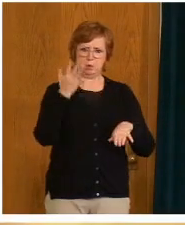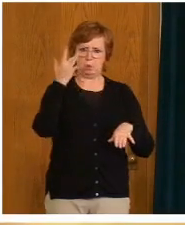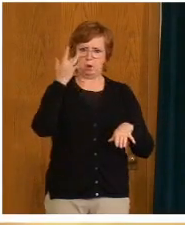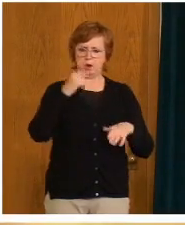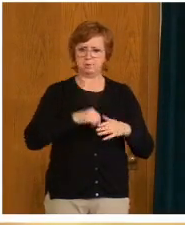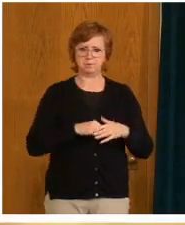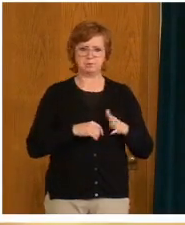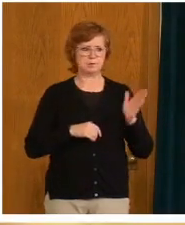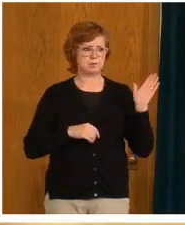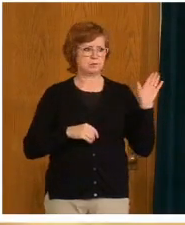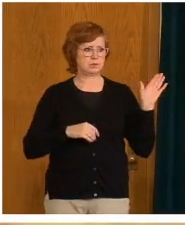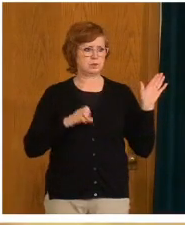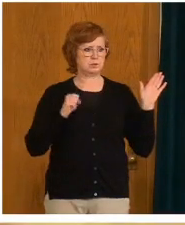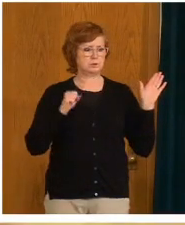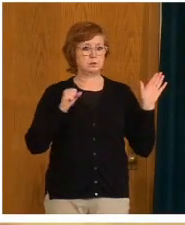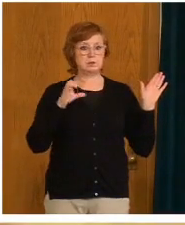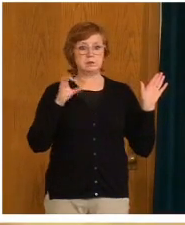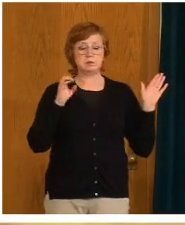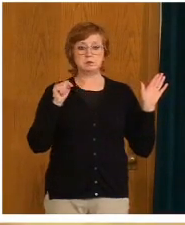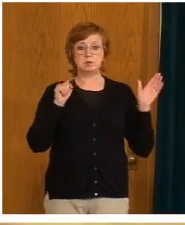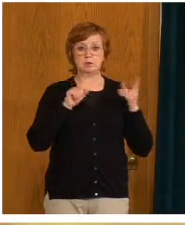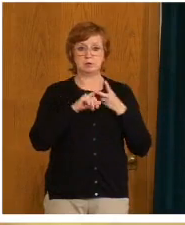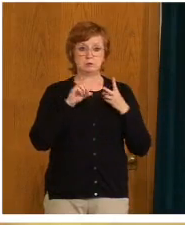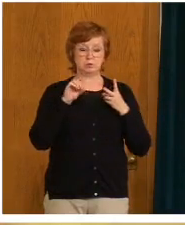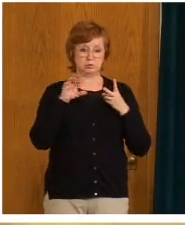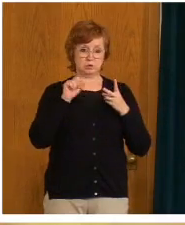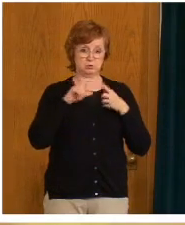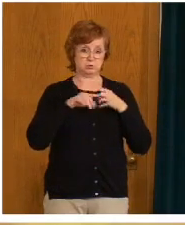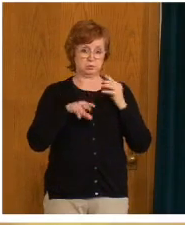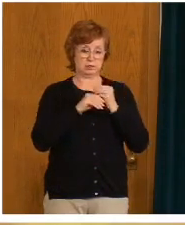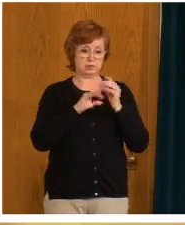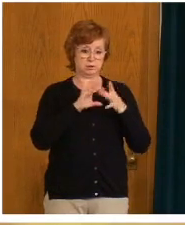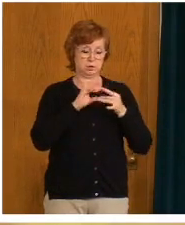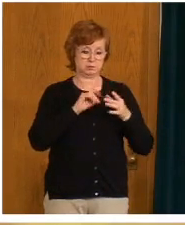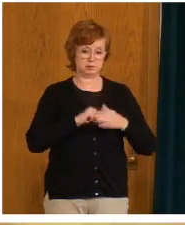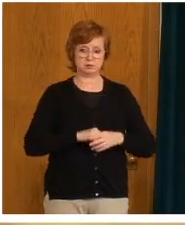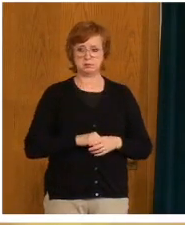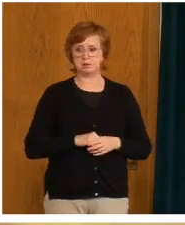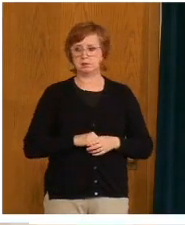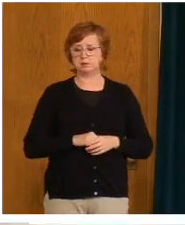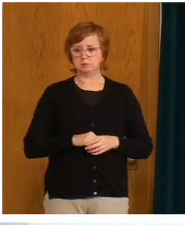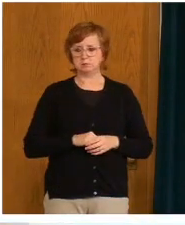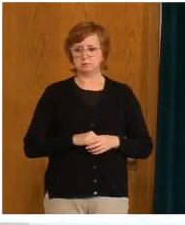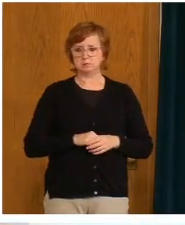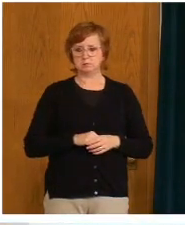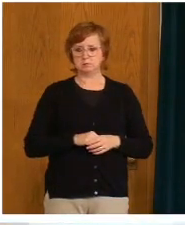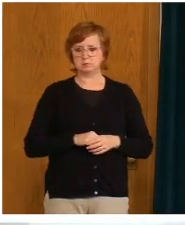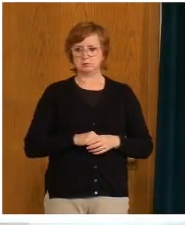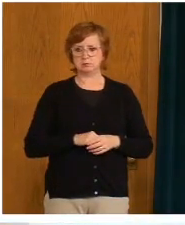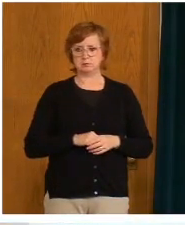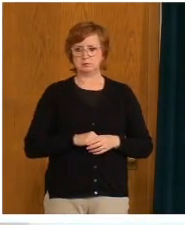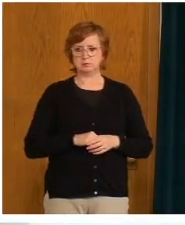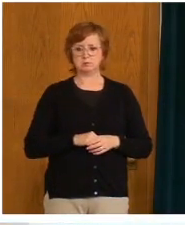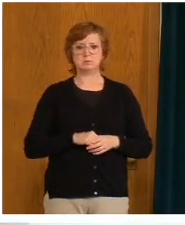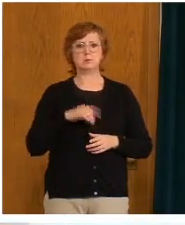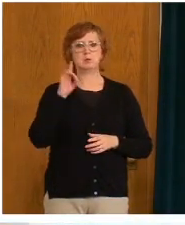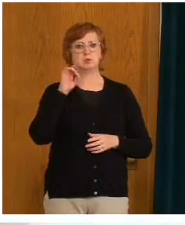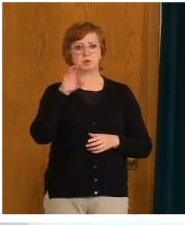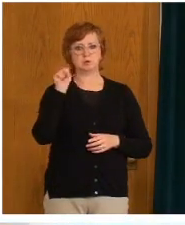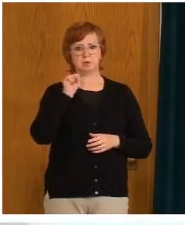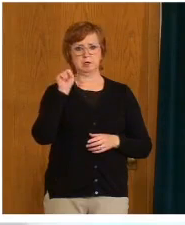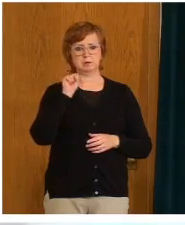want to comment on that? I can maybe make some initial comments and